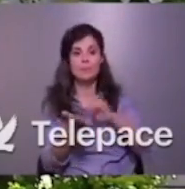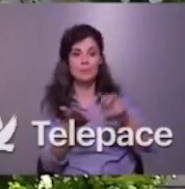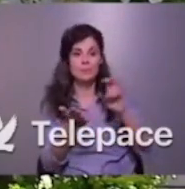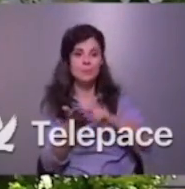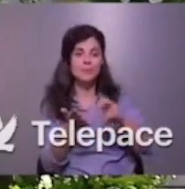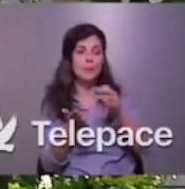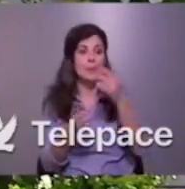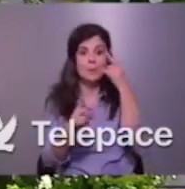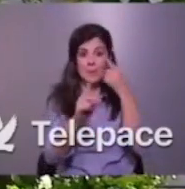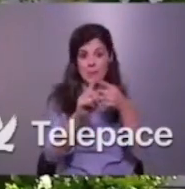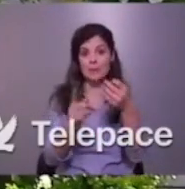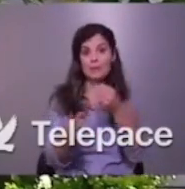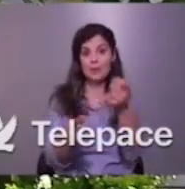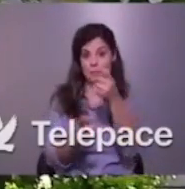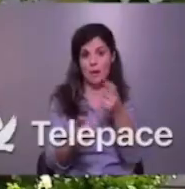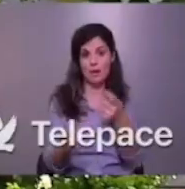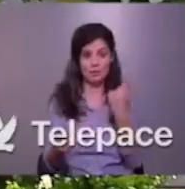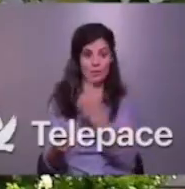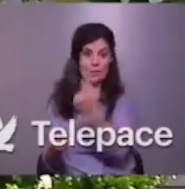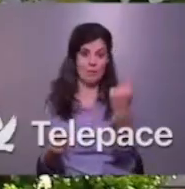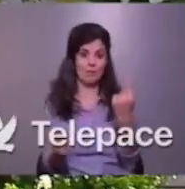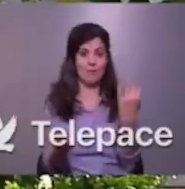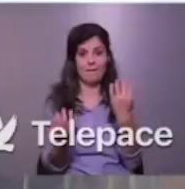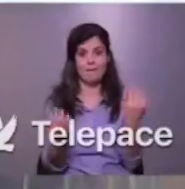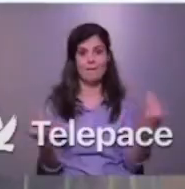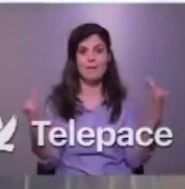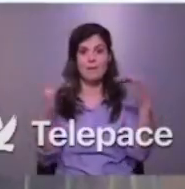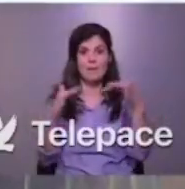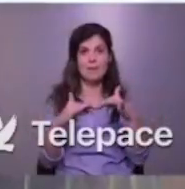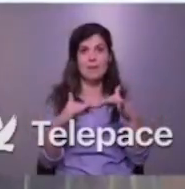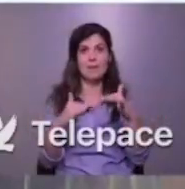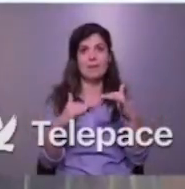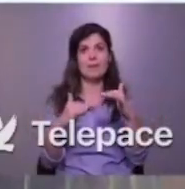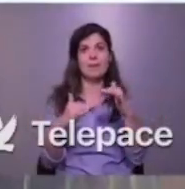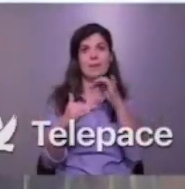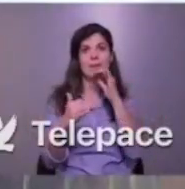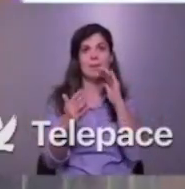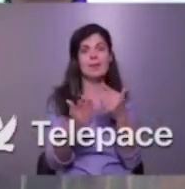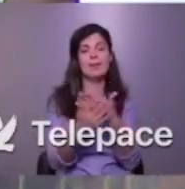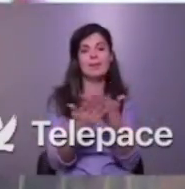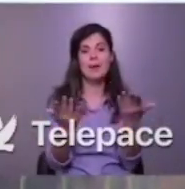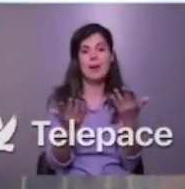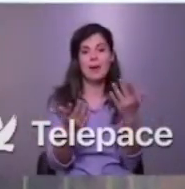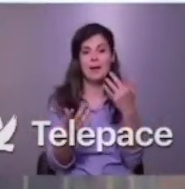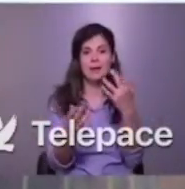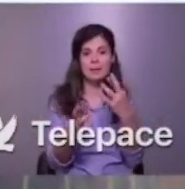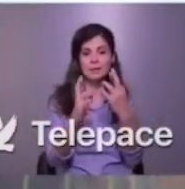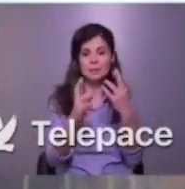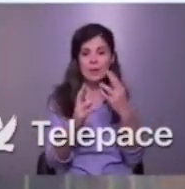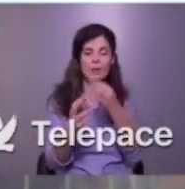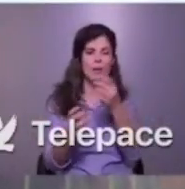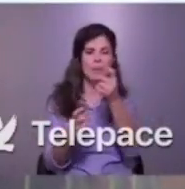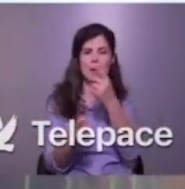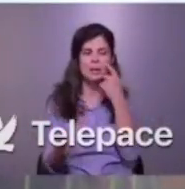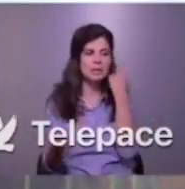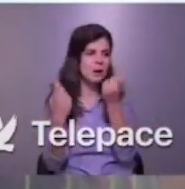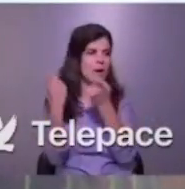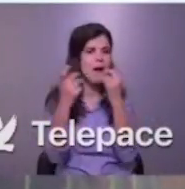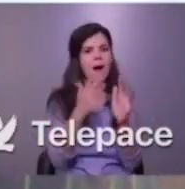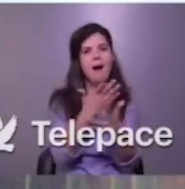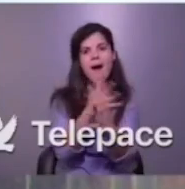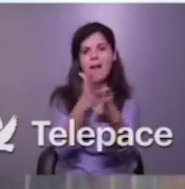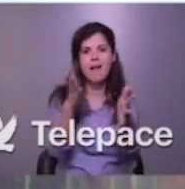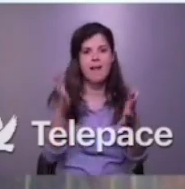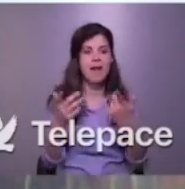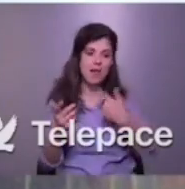peace, that always seek for the sources of peace and bring peace wherever we may